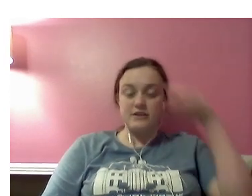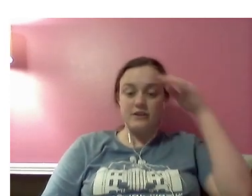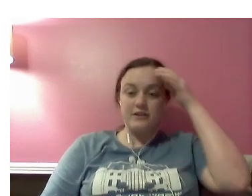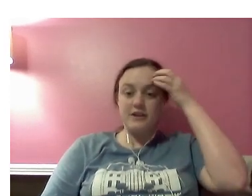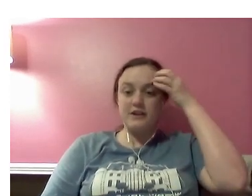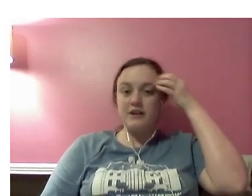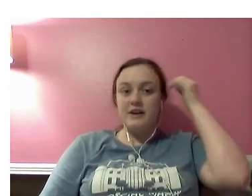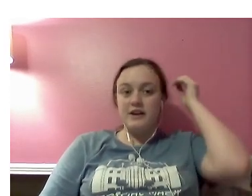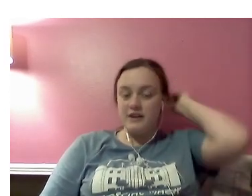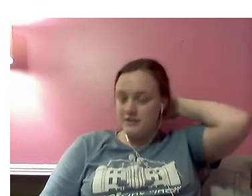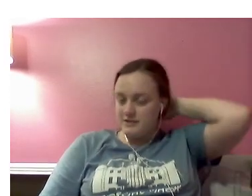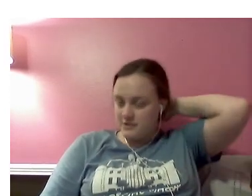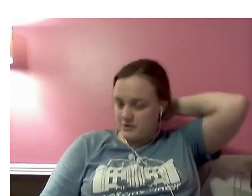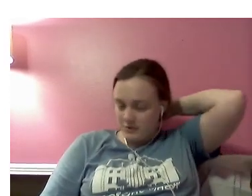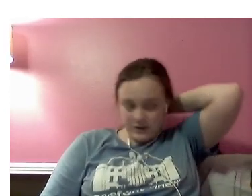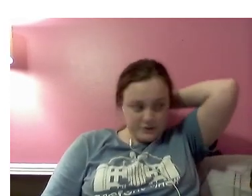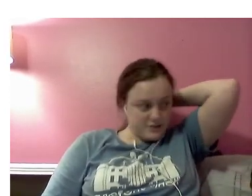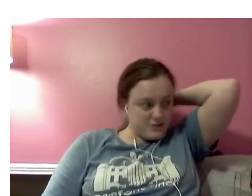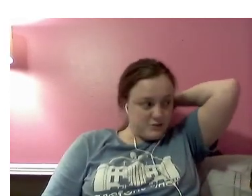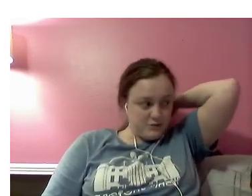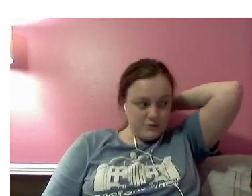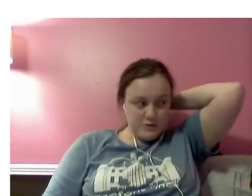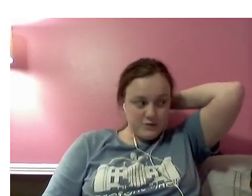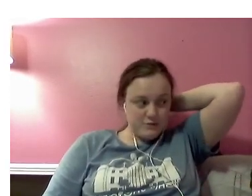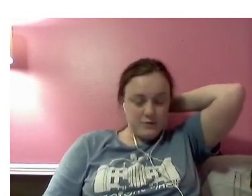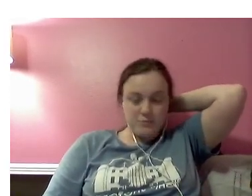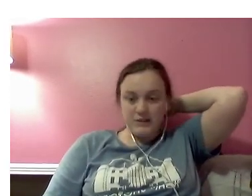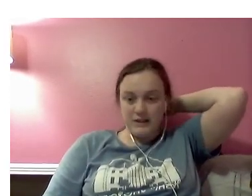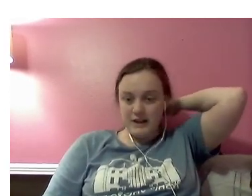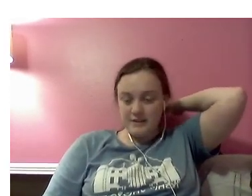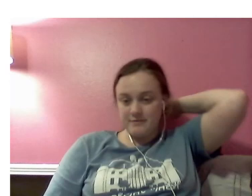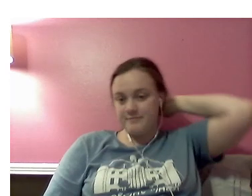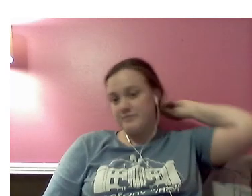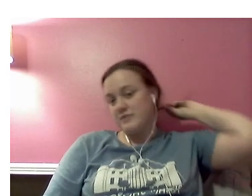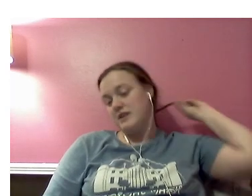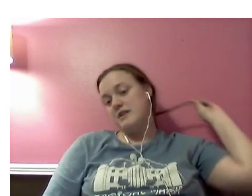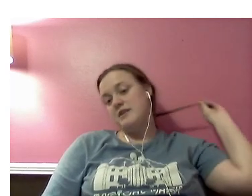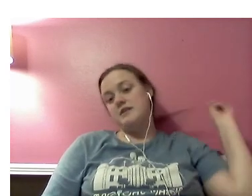I did earlier, and you are going to reply.